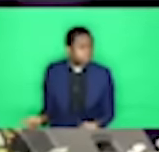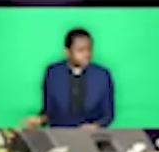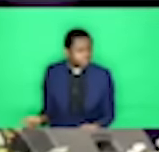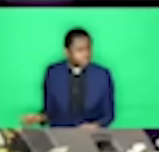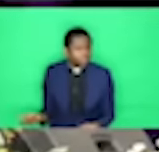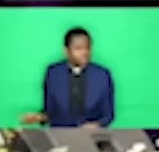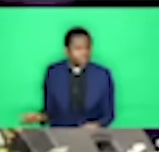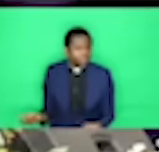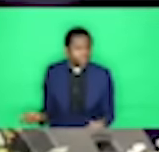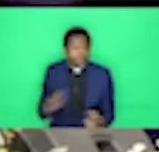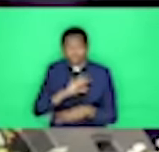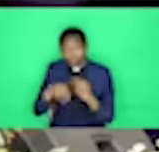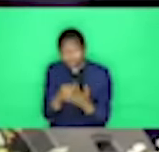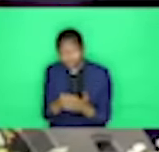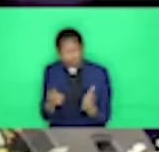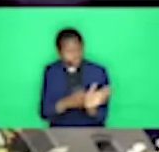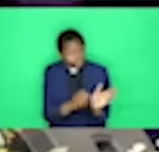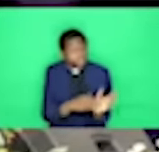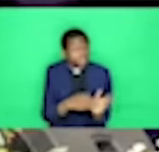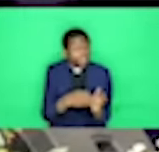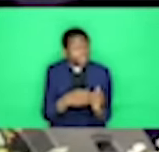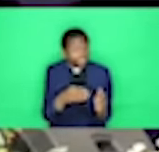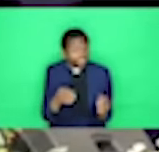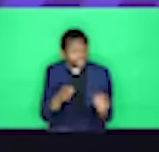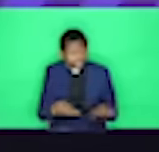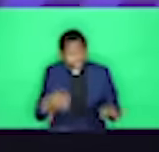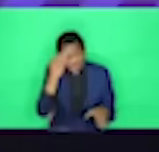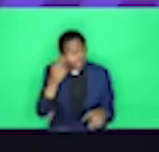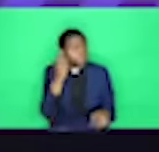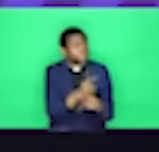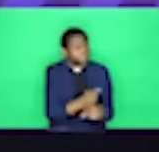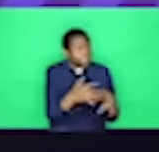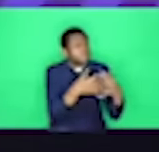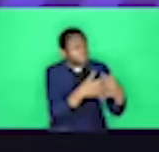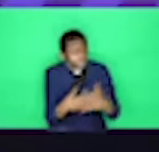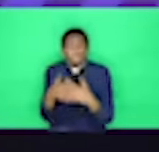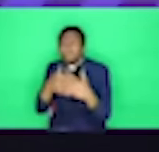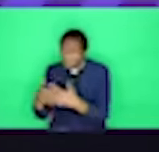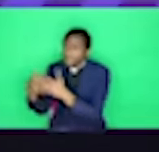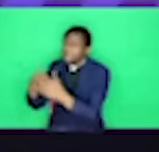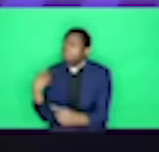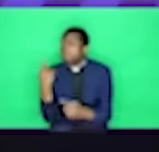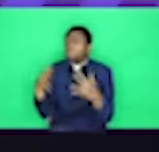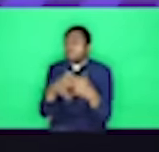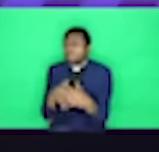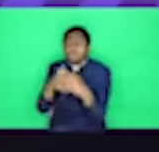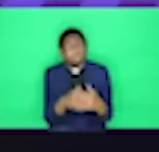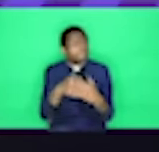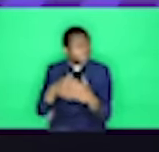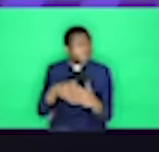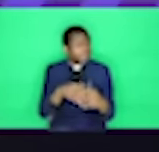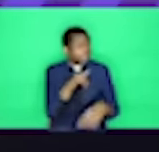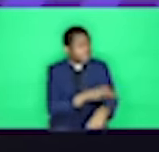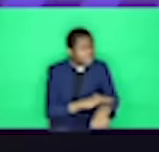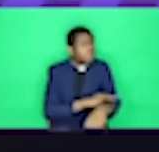what the children know is America. And the normal year children of Frey and war, yen see upon wood one, I say, maybe a tradiano,